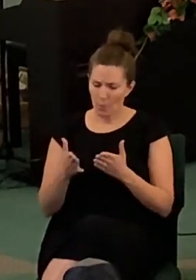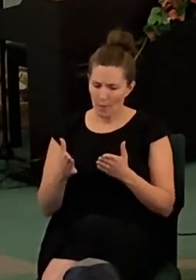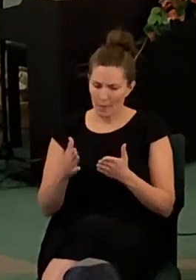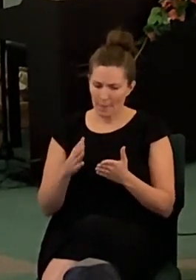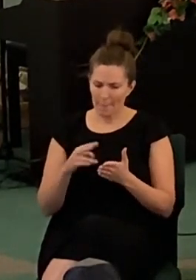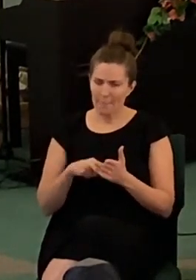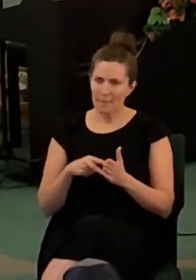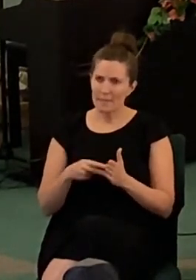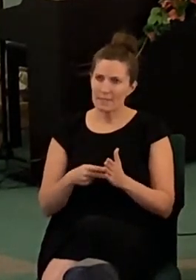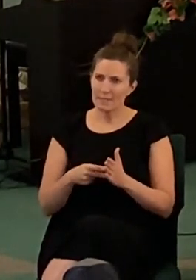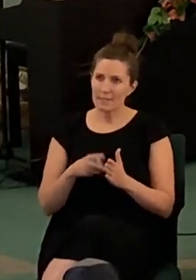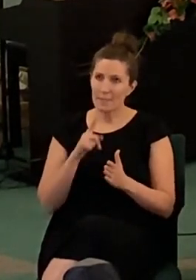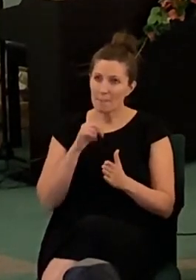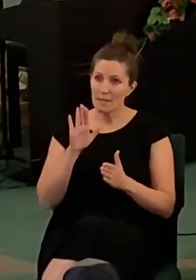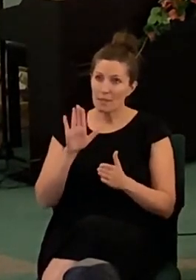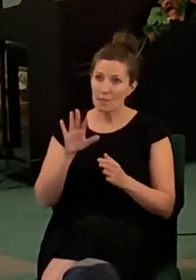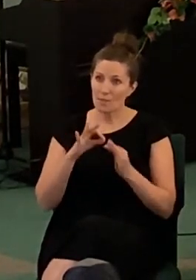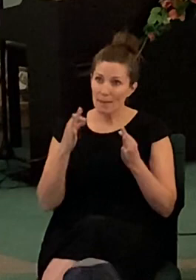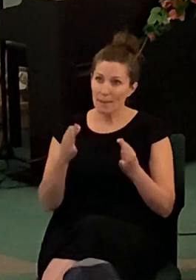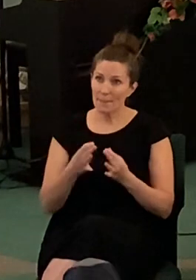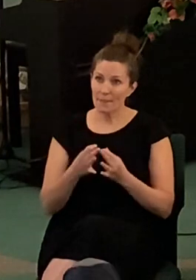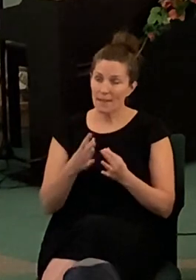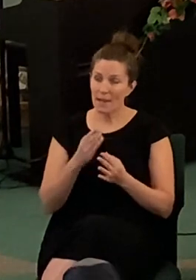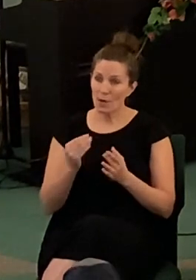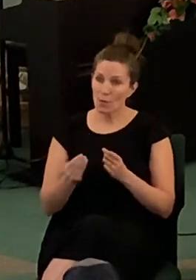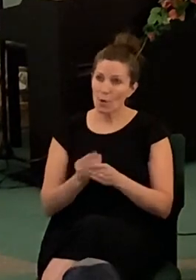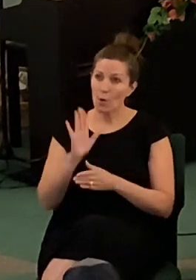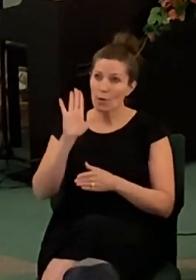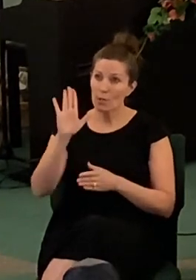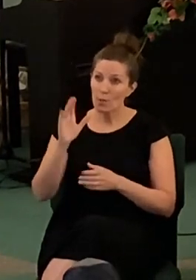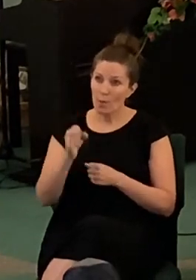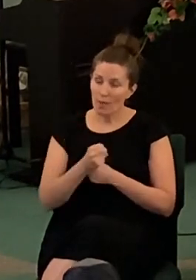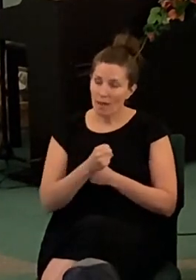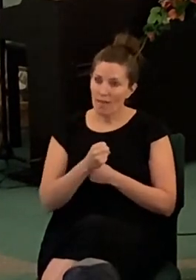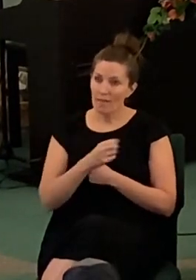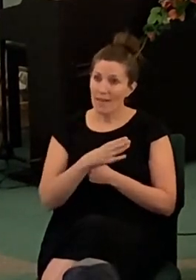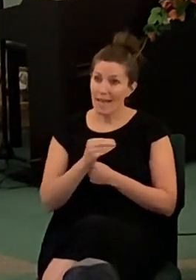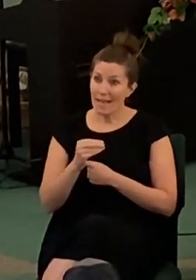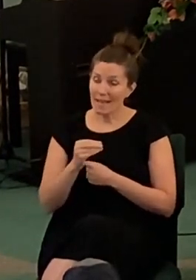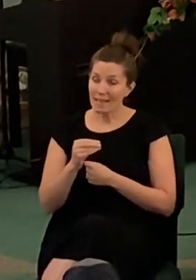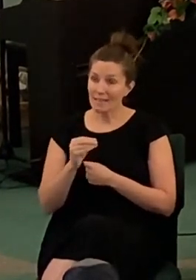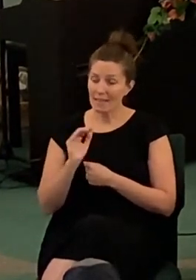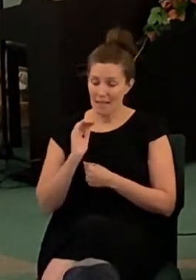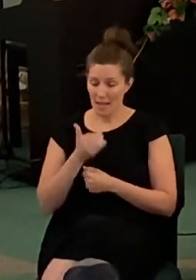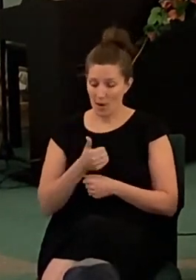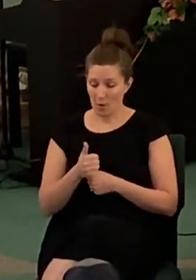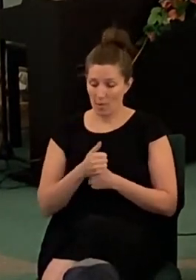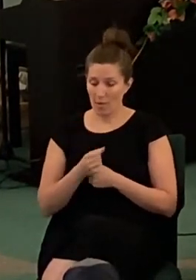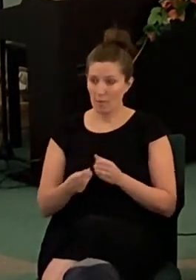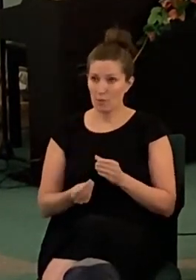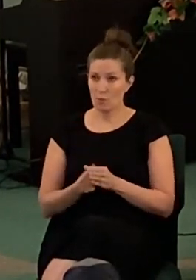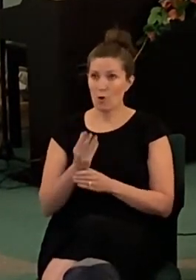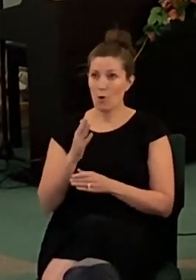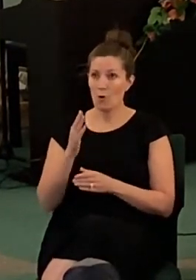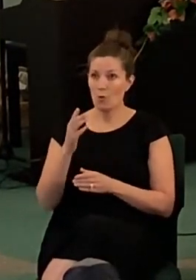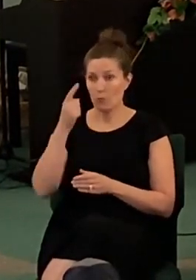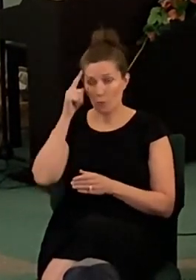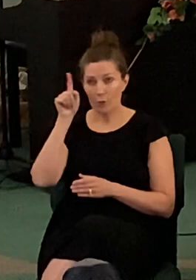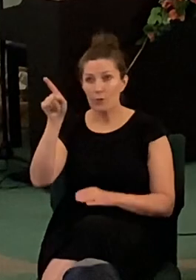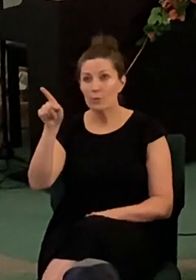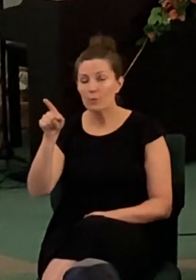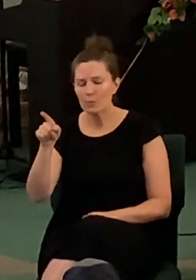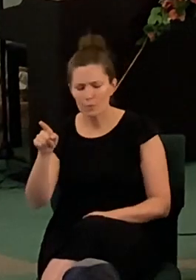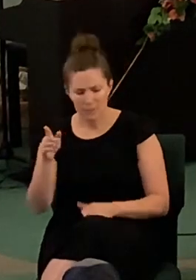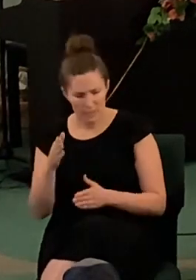means to follow you and to grow in your love, grow in our love for you. Some of us here, maybe we've